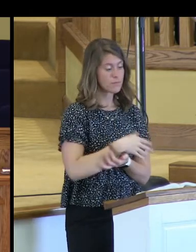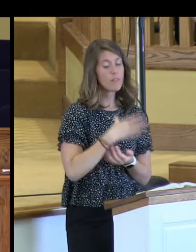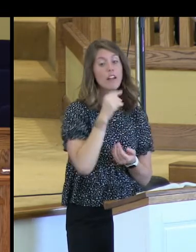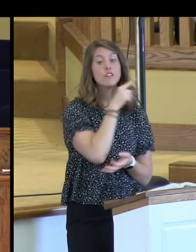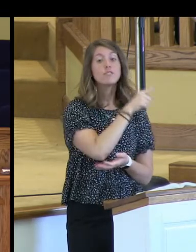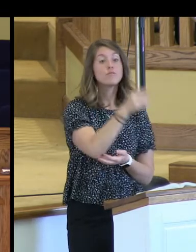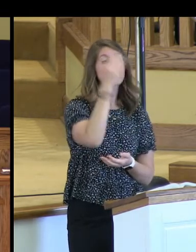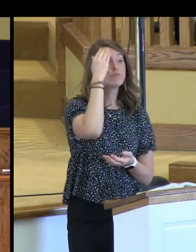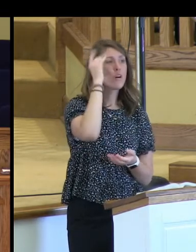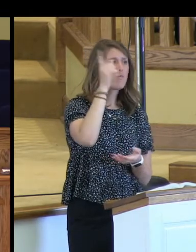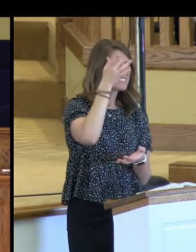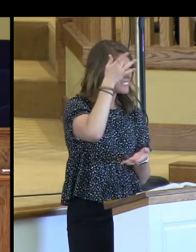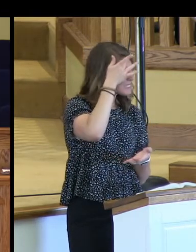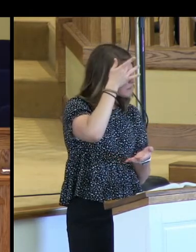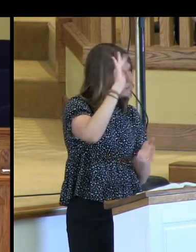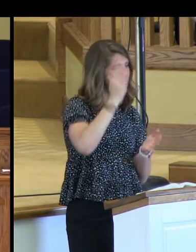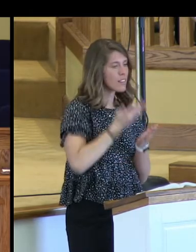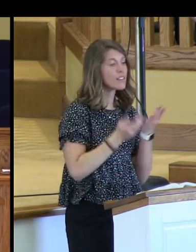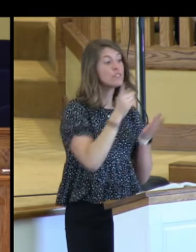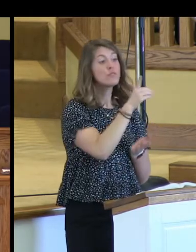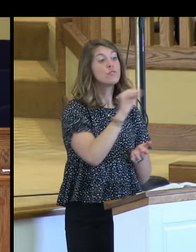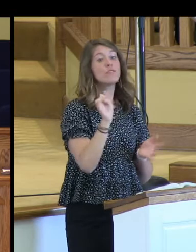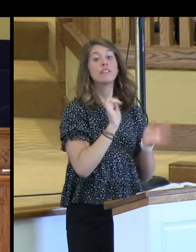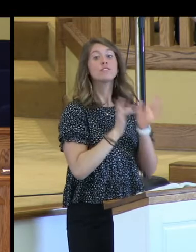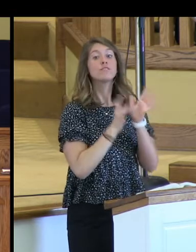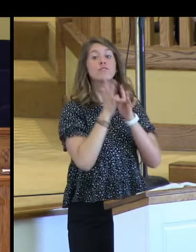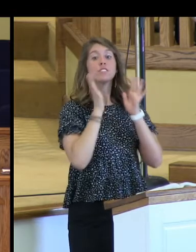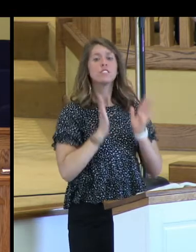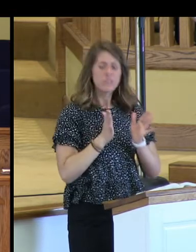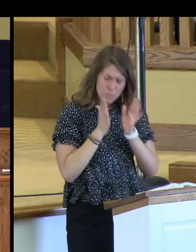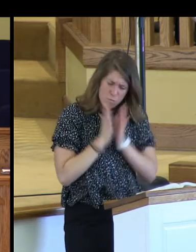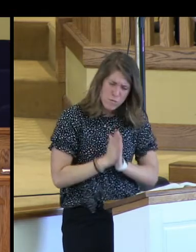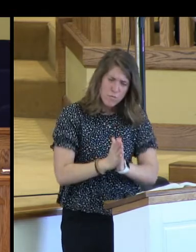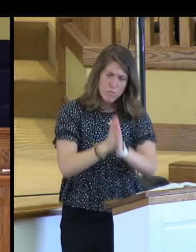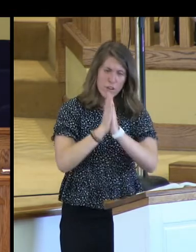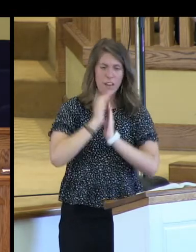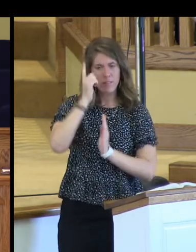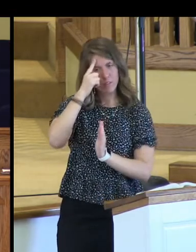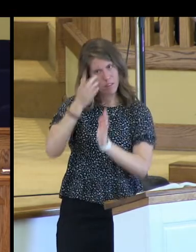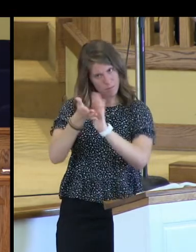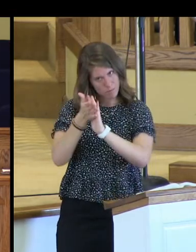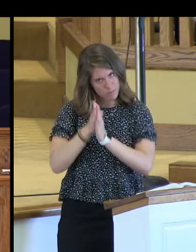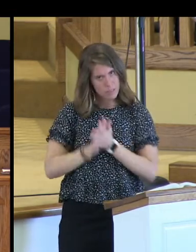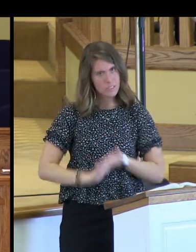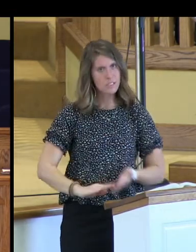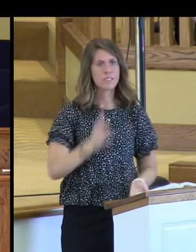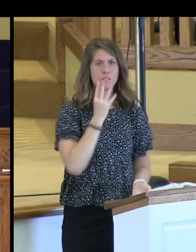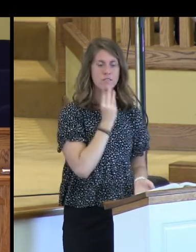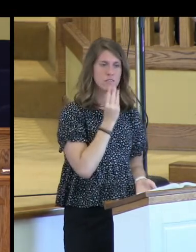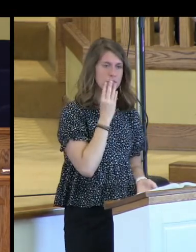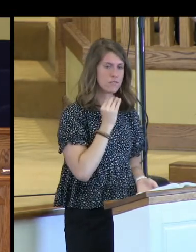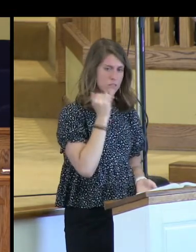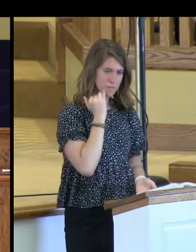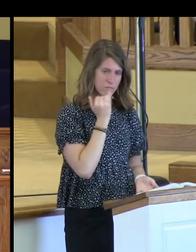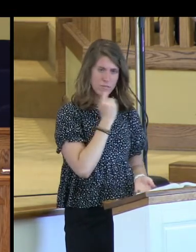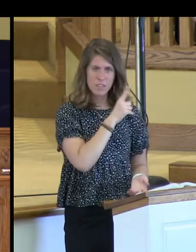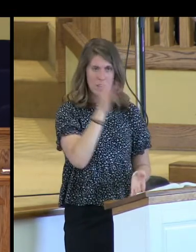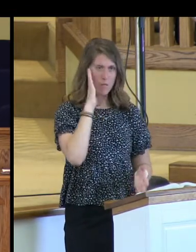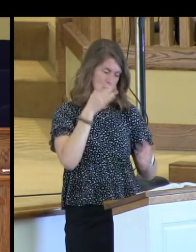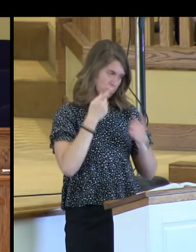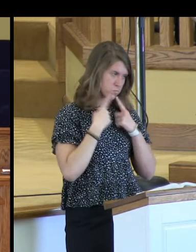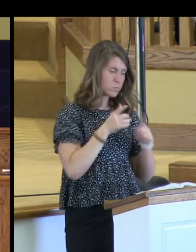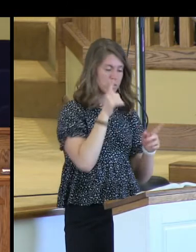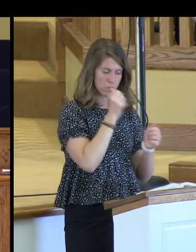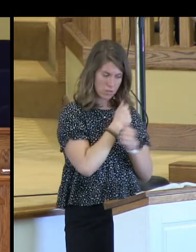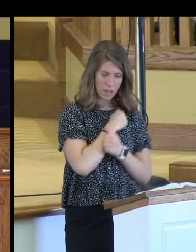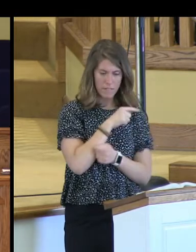And you know that one of the smart things you can do as a born-again Christian is to pray for the peace of Jerusalem. They shall prosper that love thee. And that you are